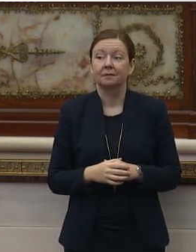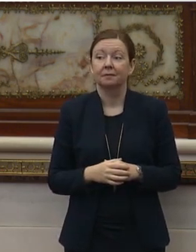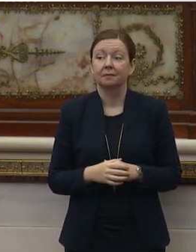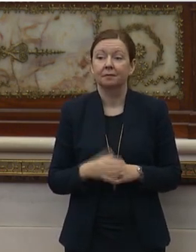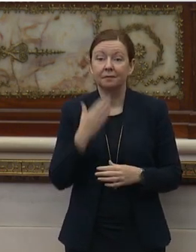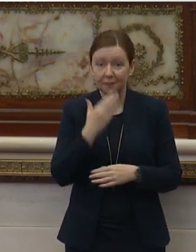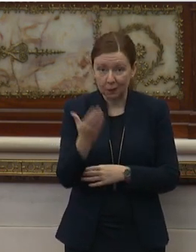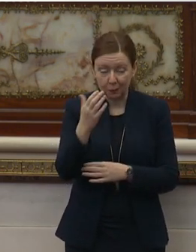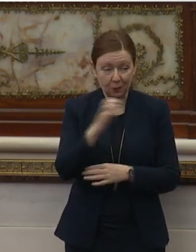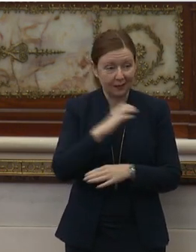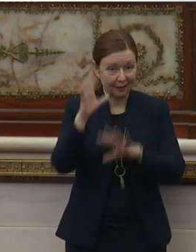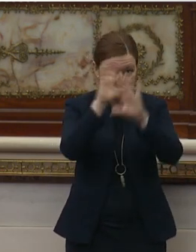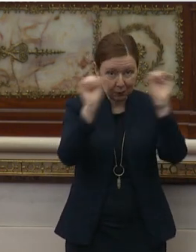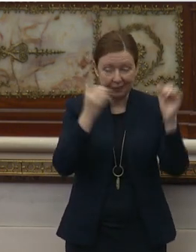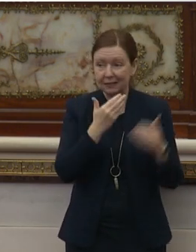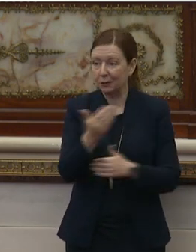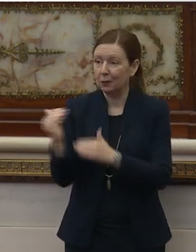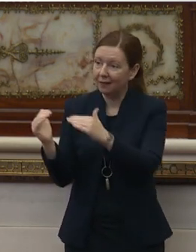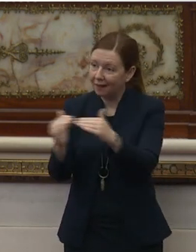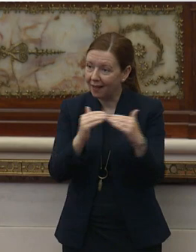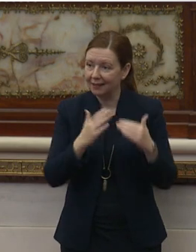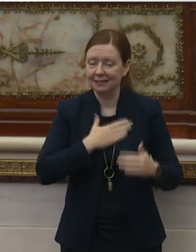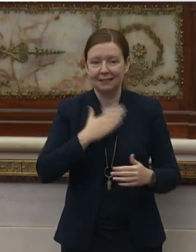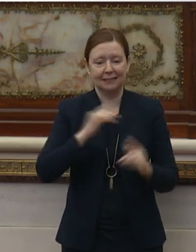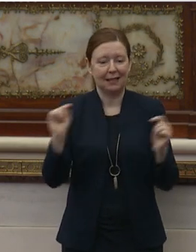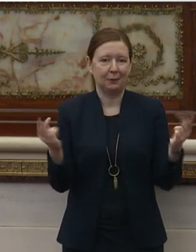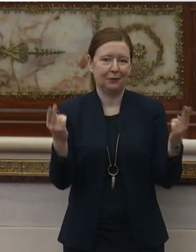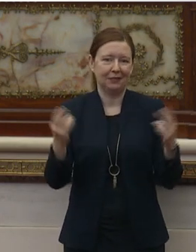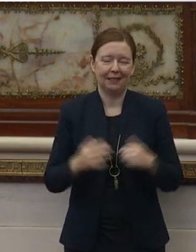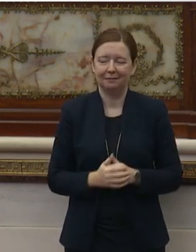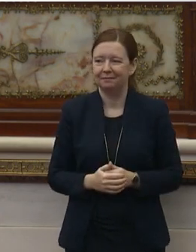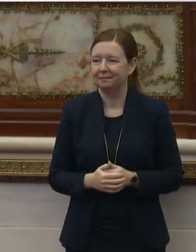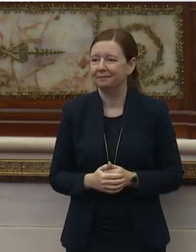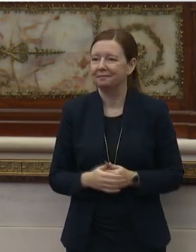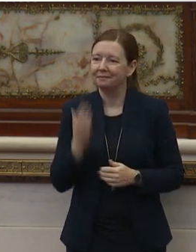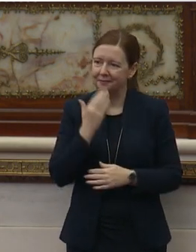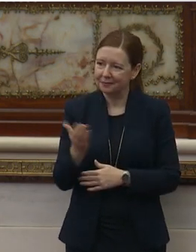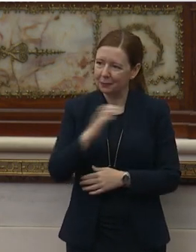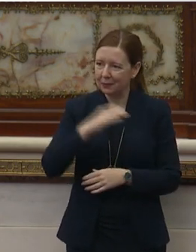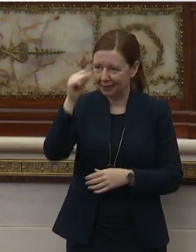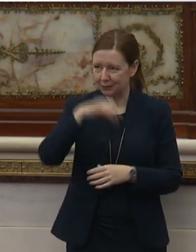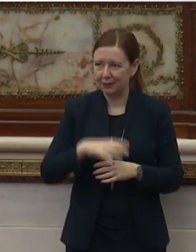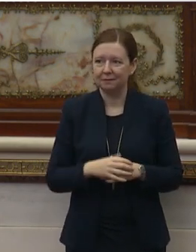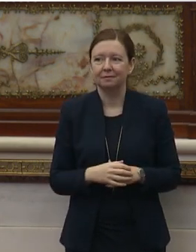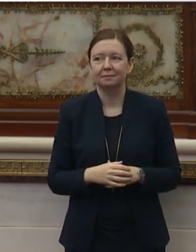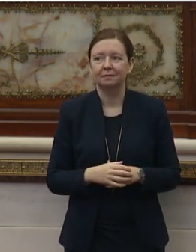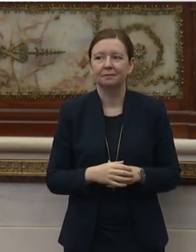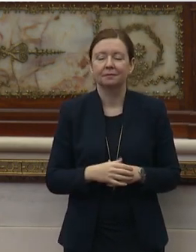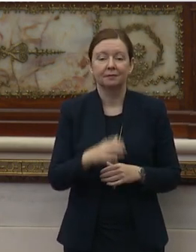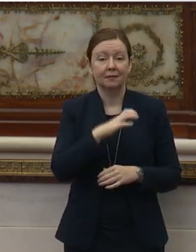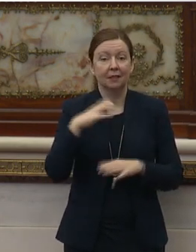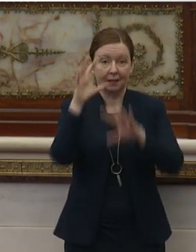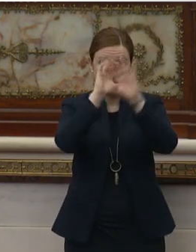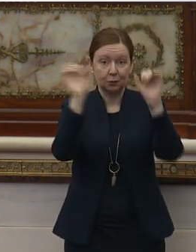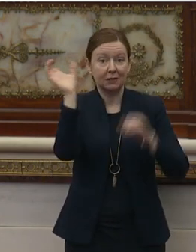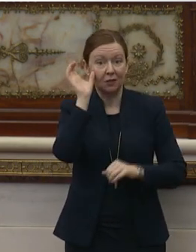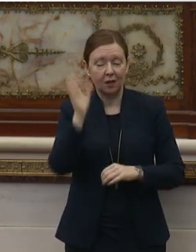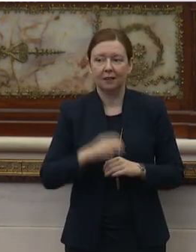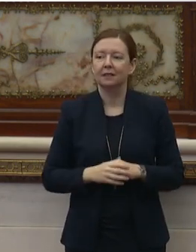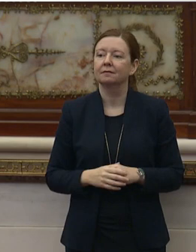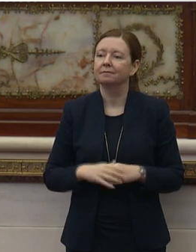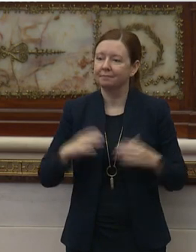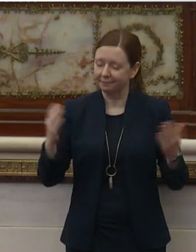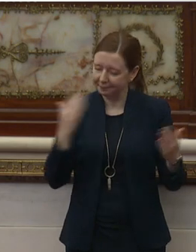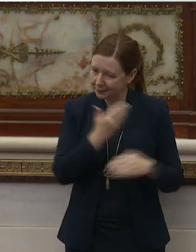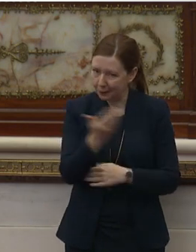Good morning, Council President. Good morning, colleagues. Happy Thursday, everybody. Good morning, Councilman. Council President Clark.